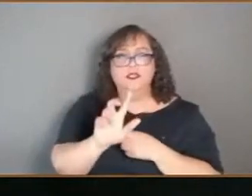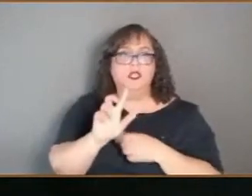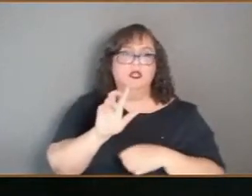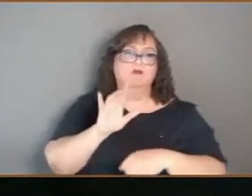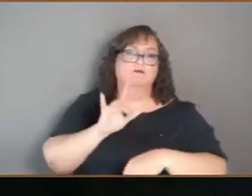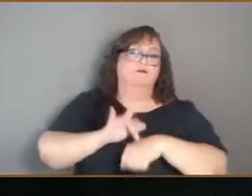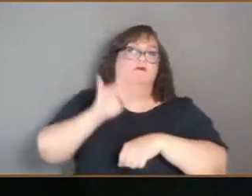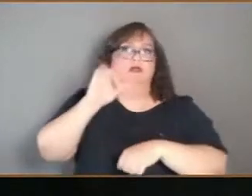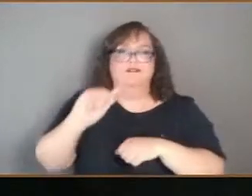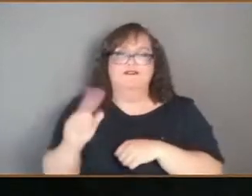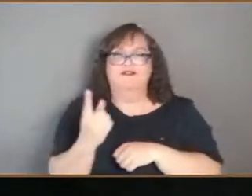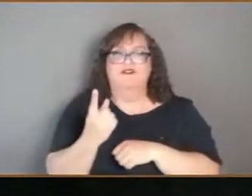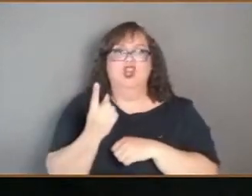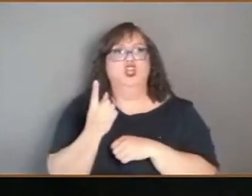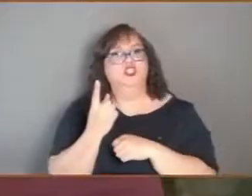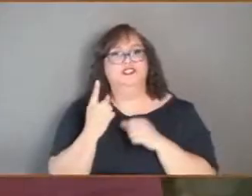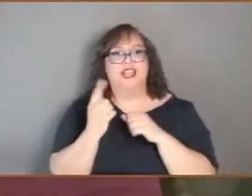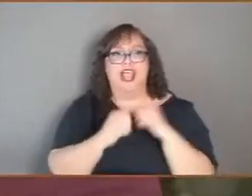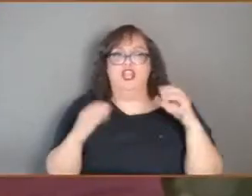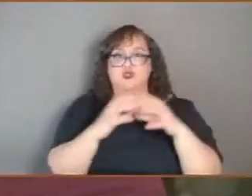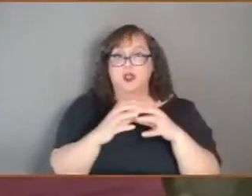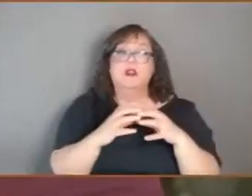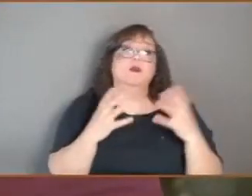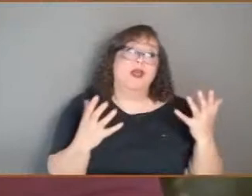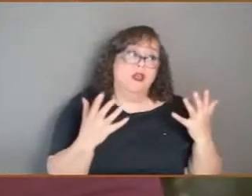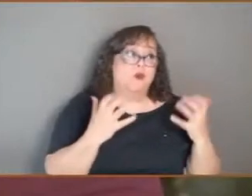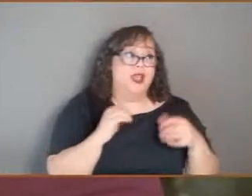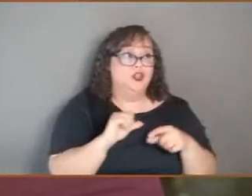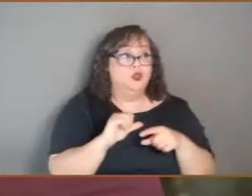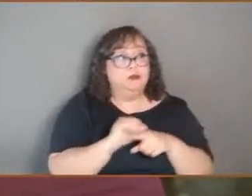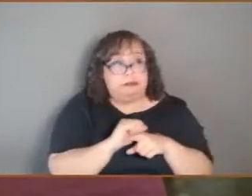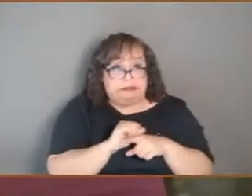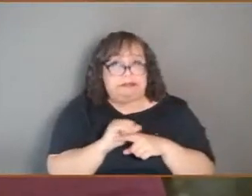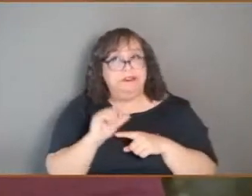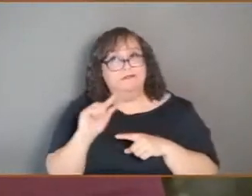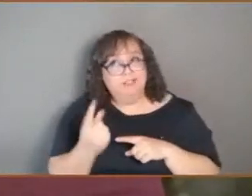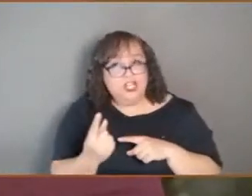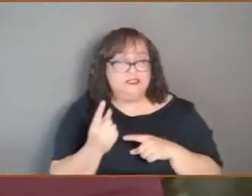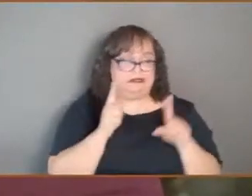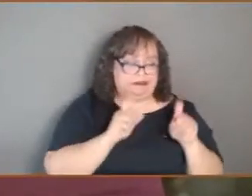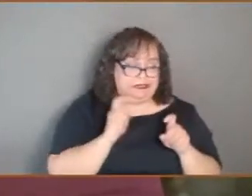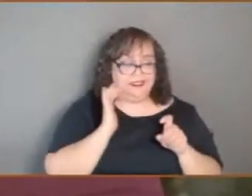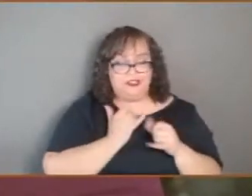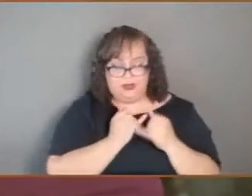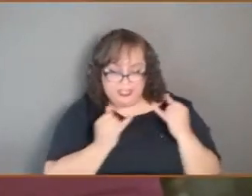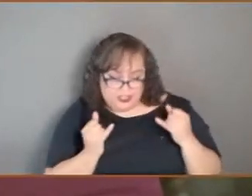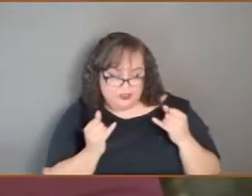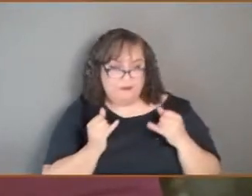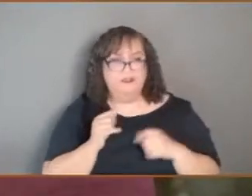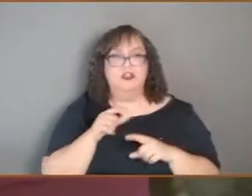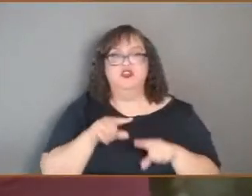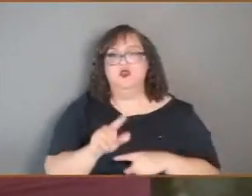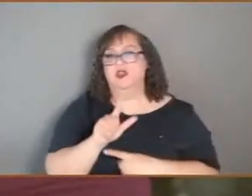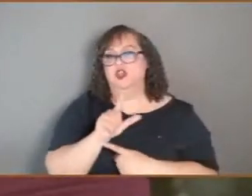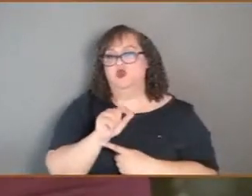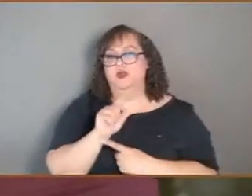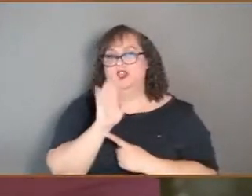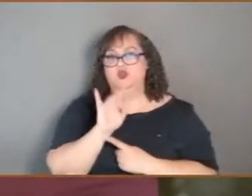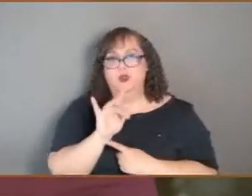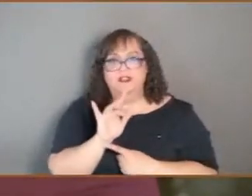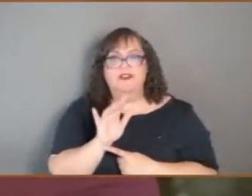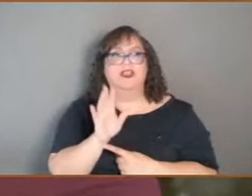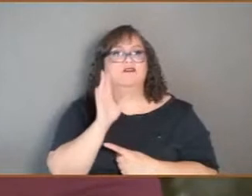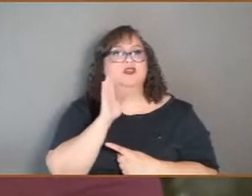that practice, right? We want to test out all the instruments, all the systems of the spacecraft in 2025 on that Donald Johanson asteroid, which is in our main